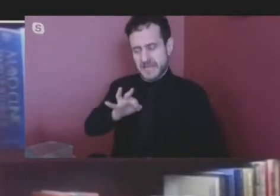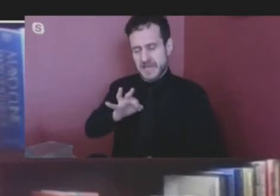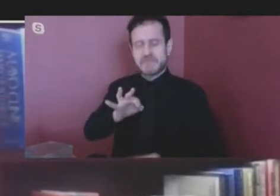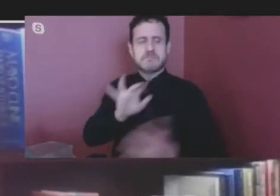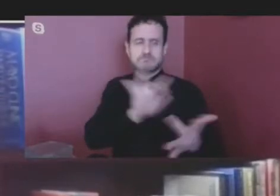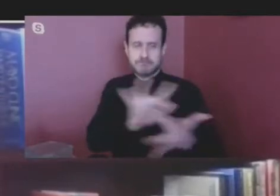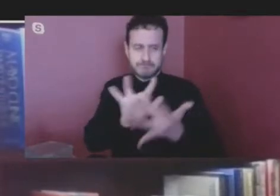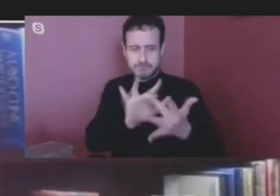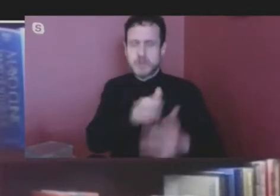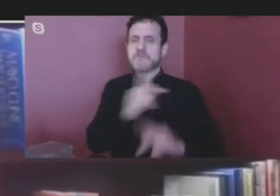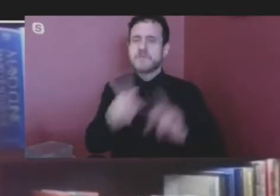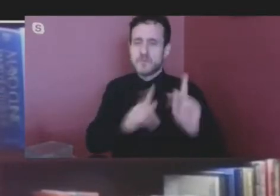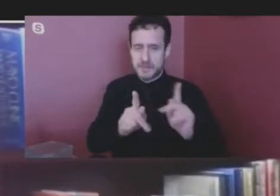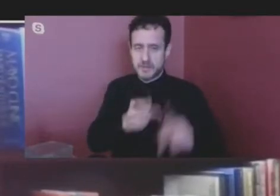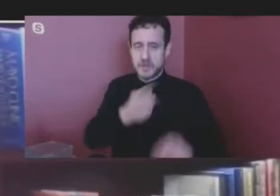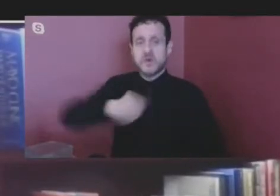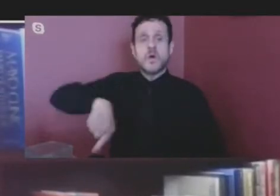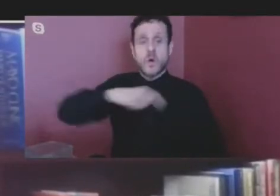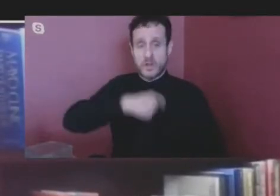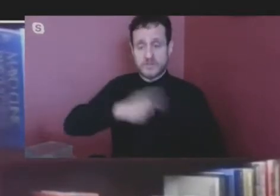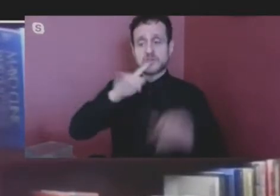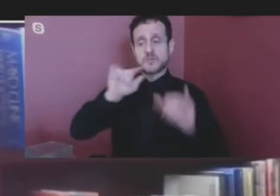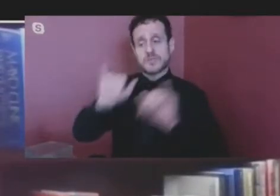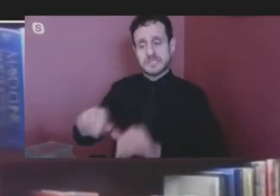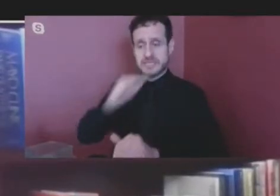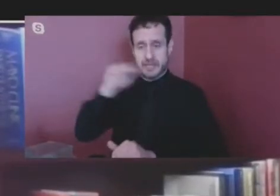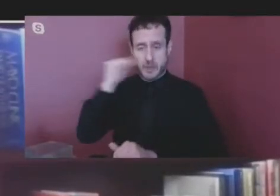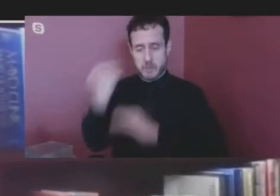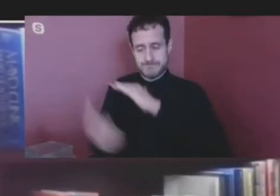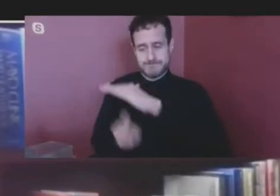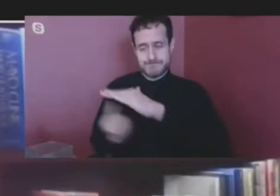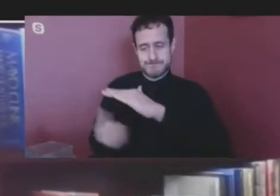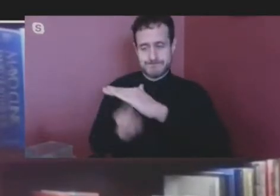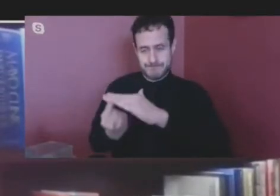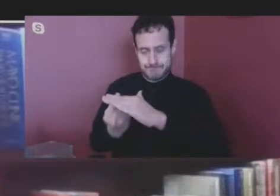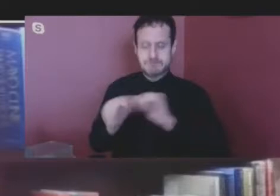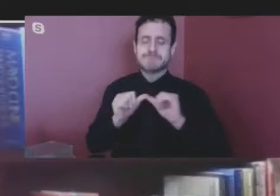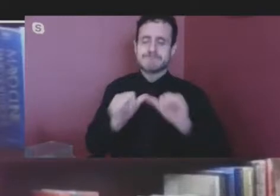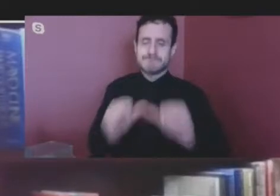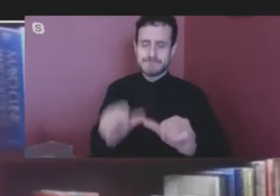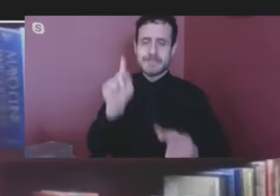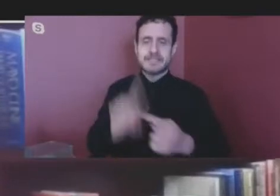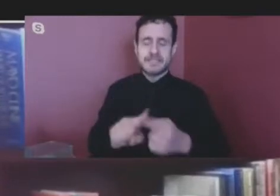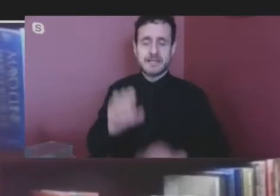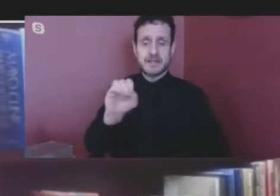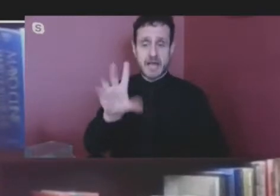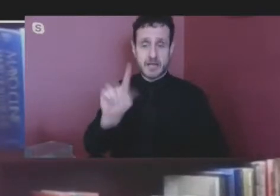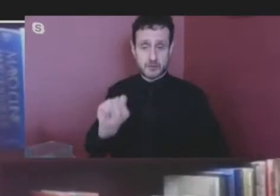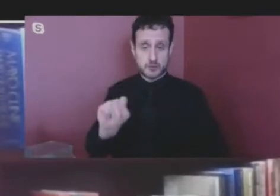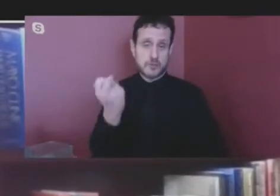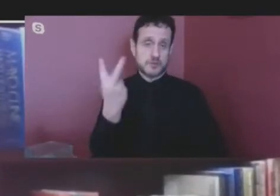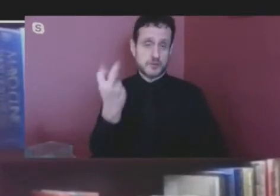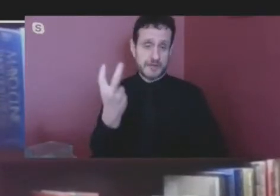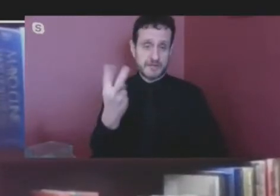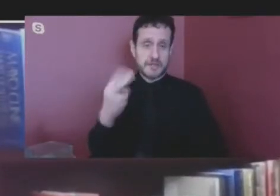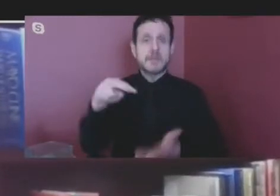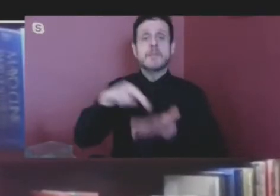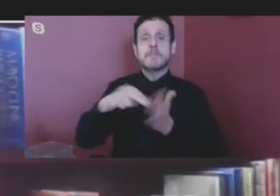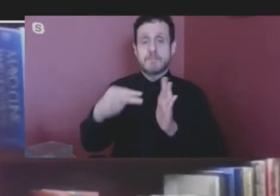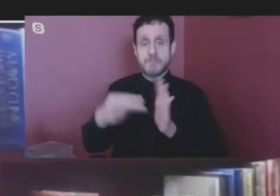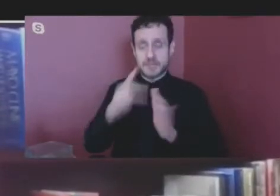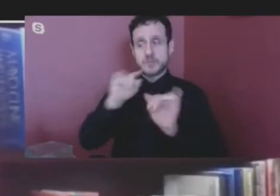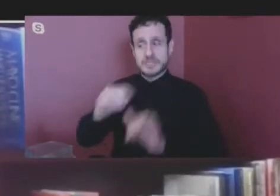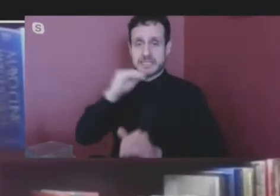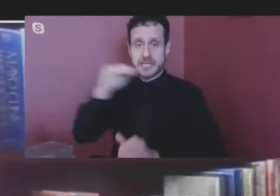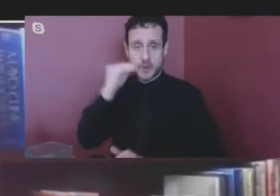us will be in quarantine until October 12th. That's the 14-day period that's recommended by public